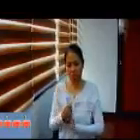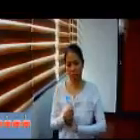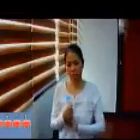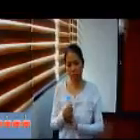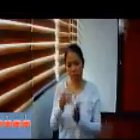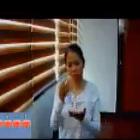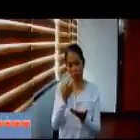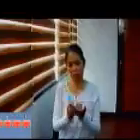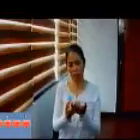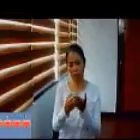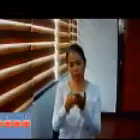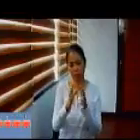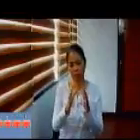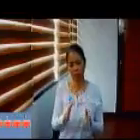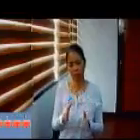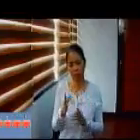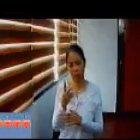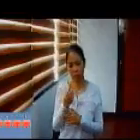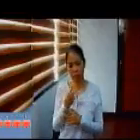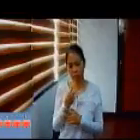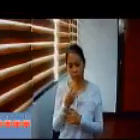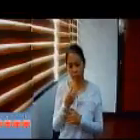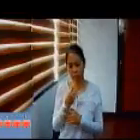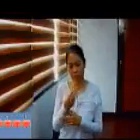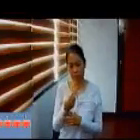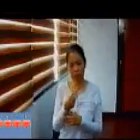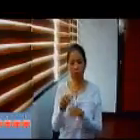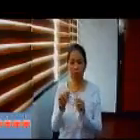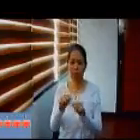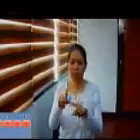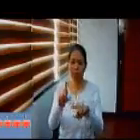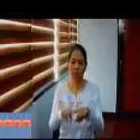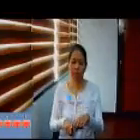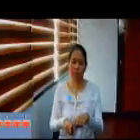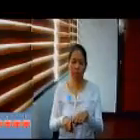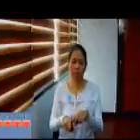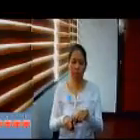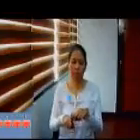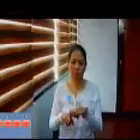that we can rely on international trade are actually